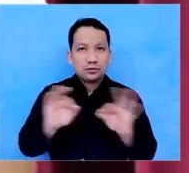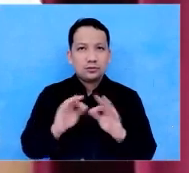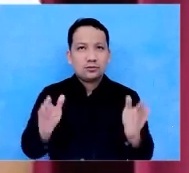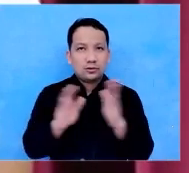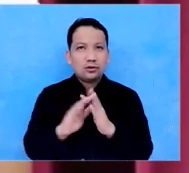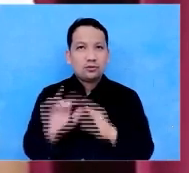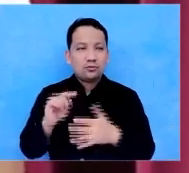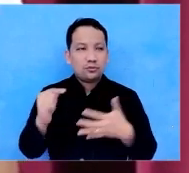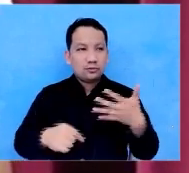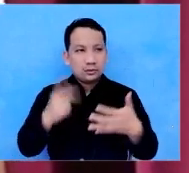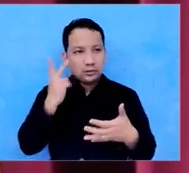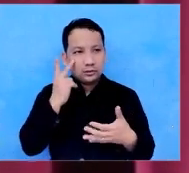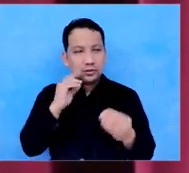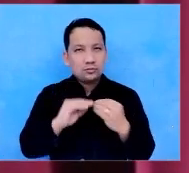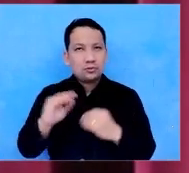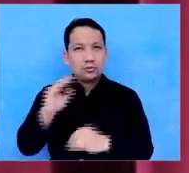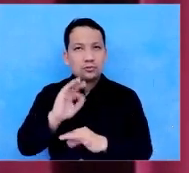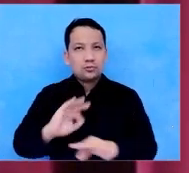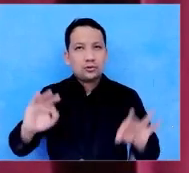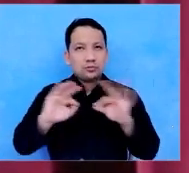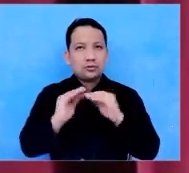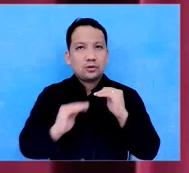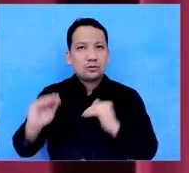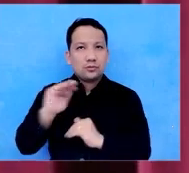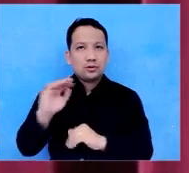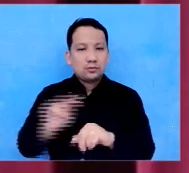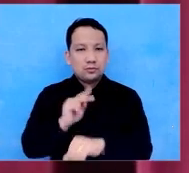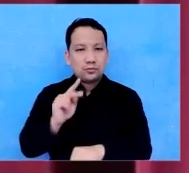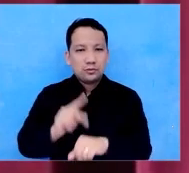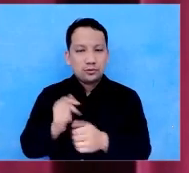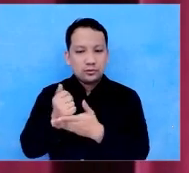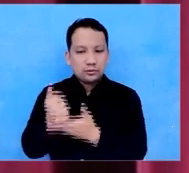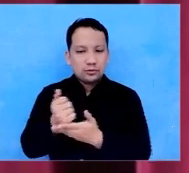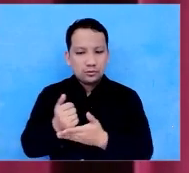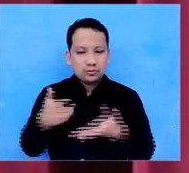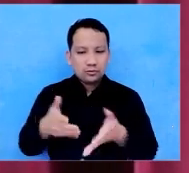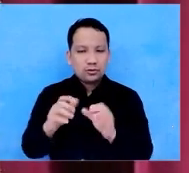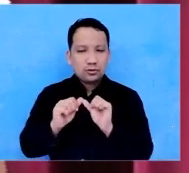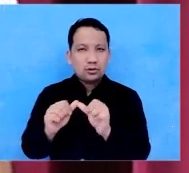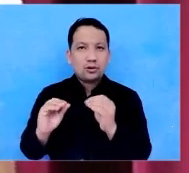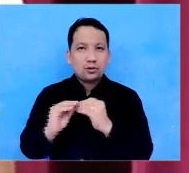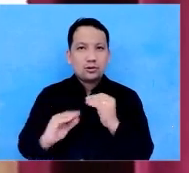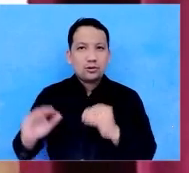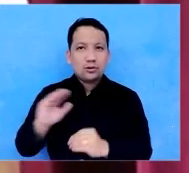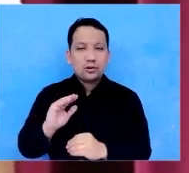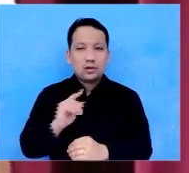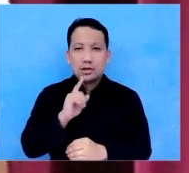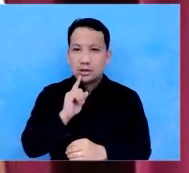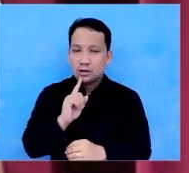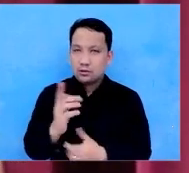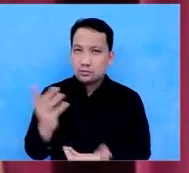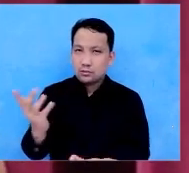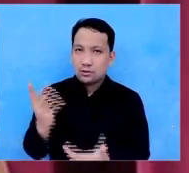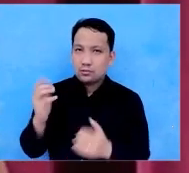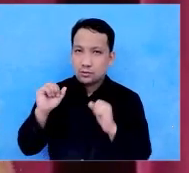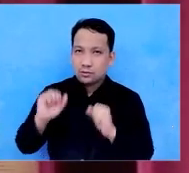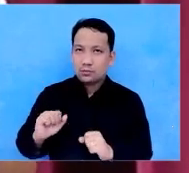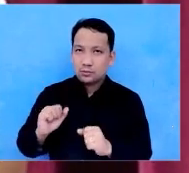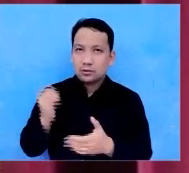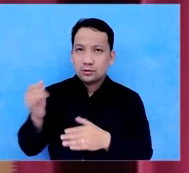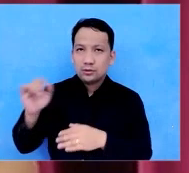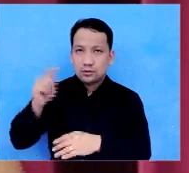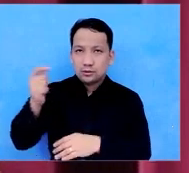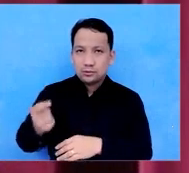do you think would be most advantageous for the Philippines so as to allow the potential investments that